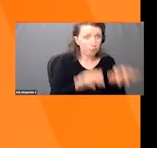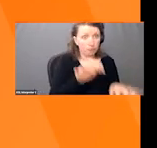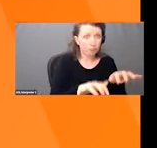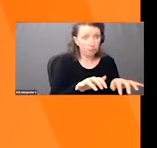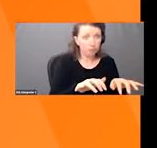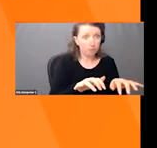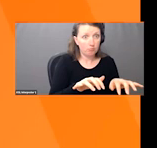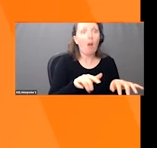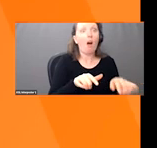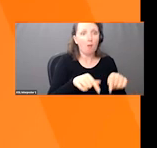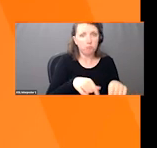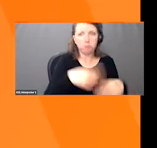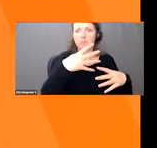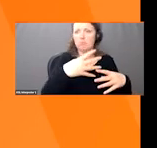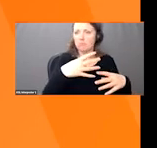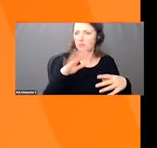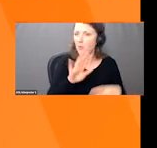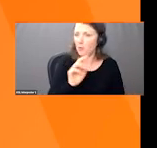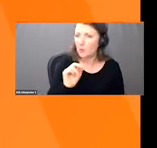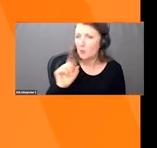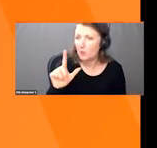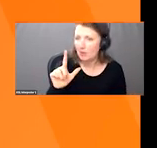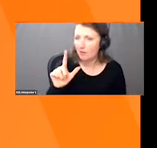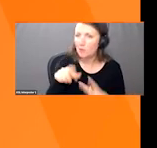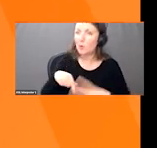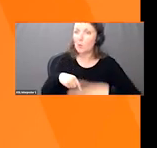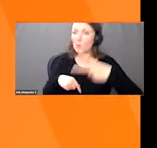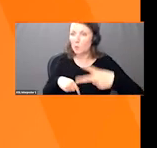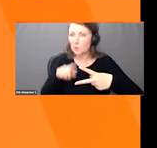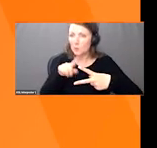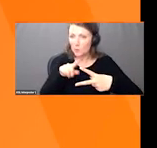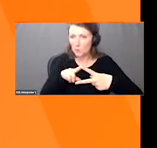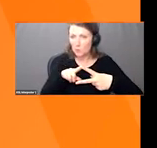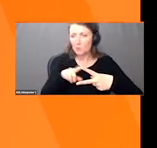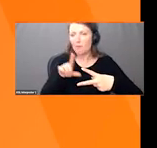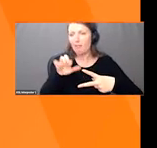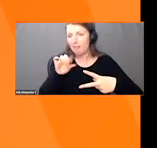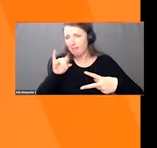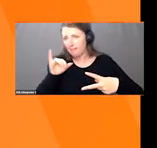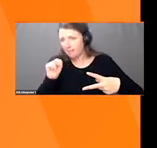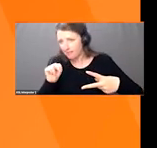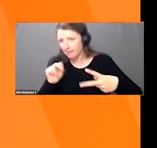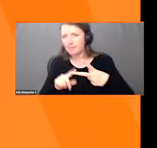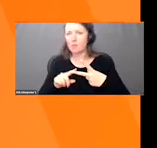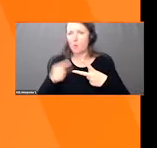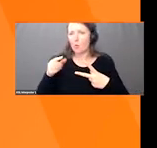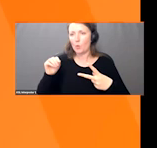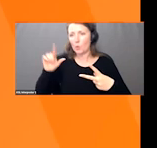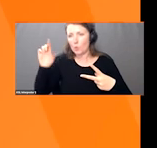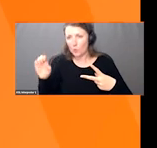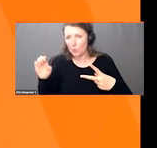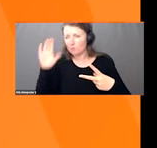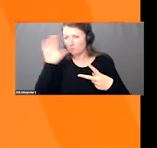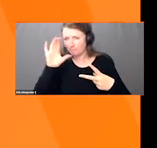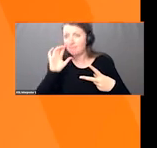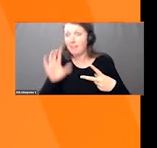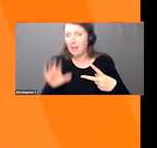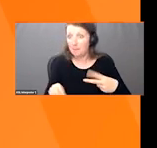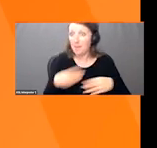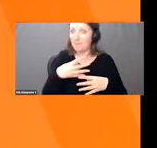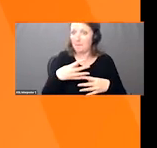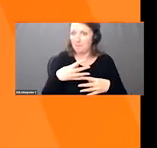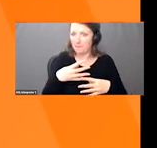a new, I will get to that, Lori. That is a good question. Give me a second. Every time there is a new